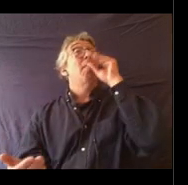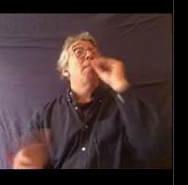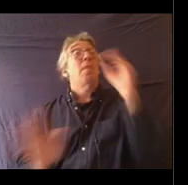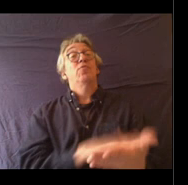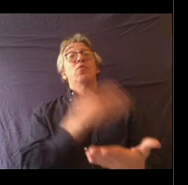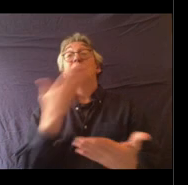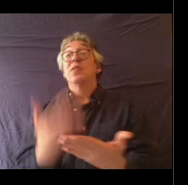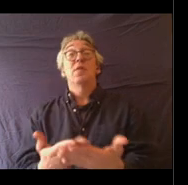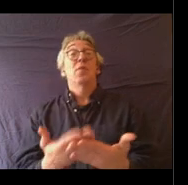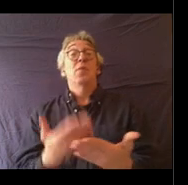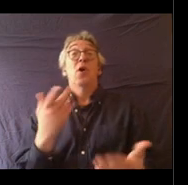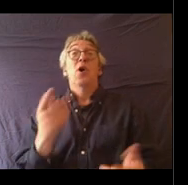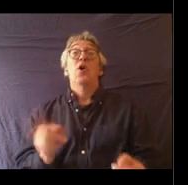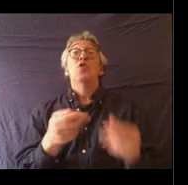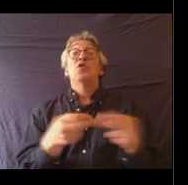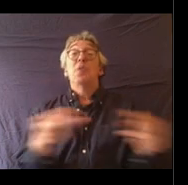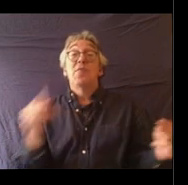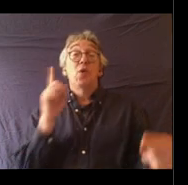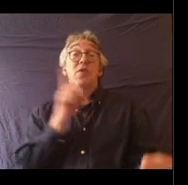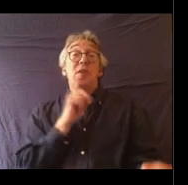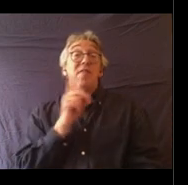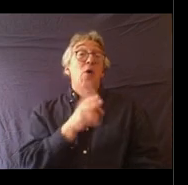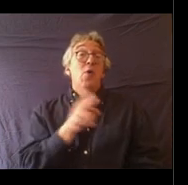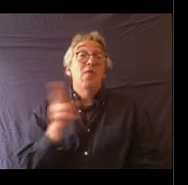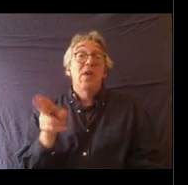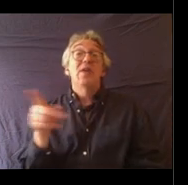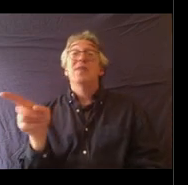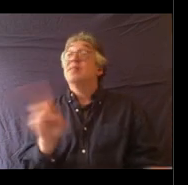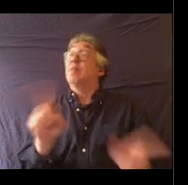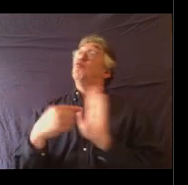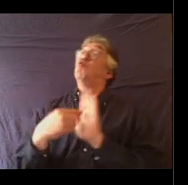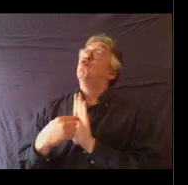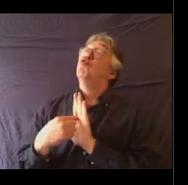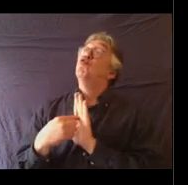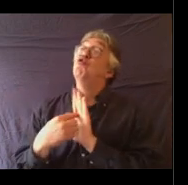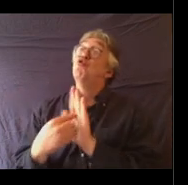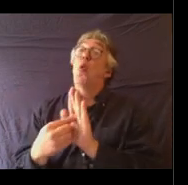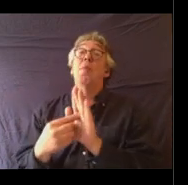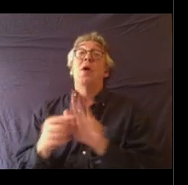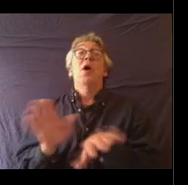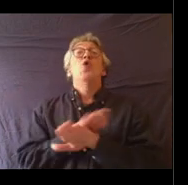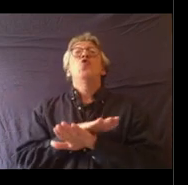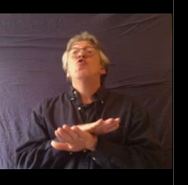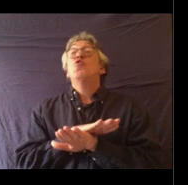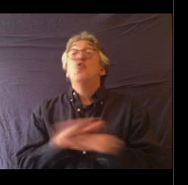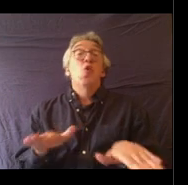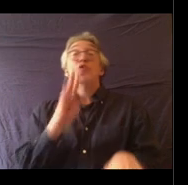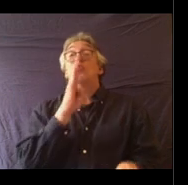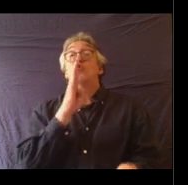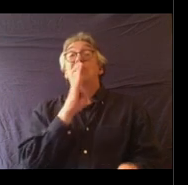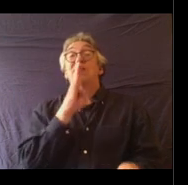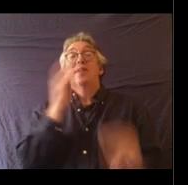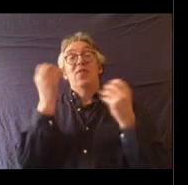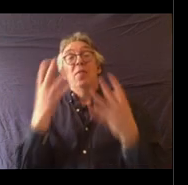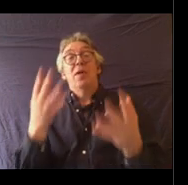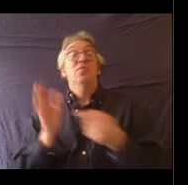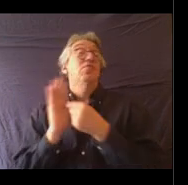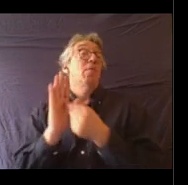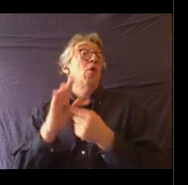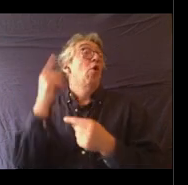subtitles for the deaf and hard of hearing, which also convey the non-speech information, such as music or the noise